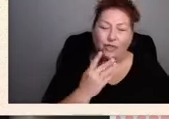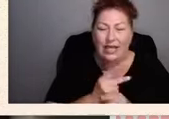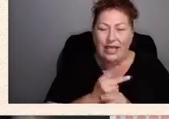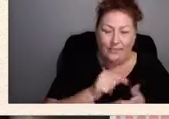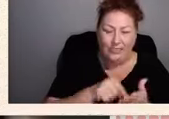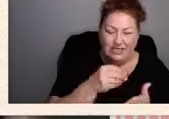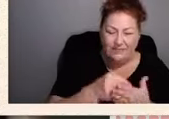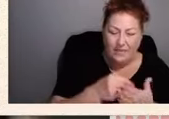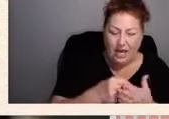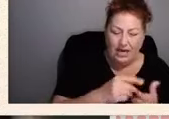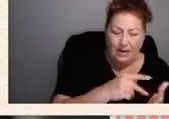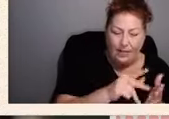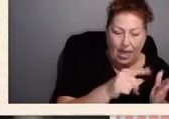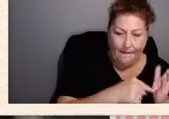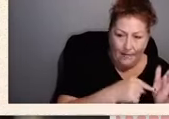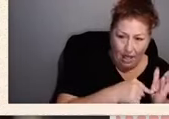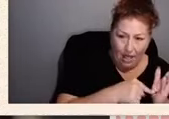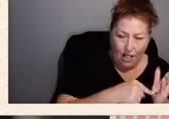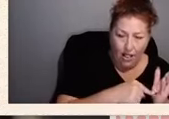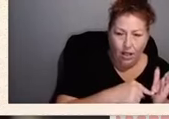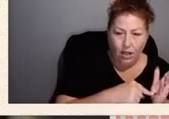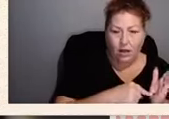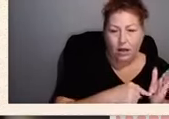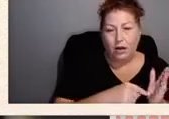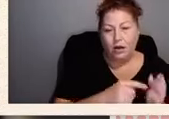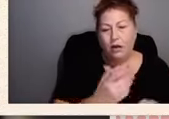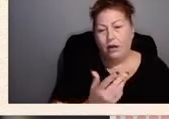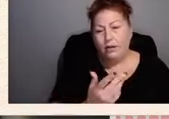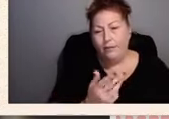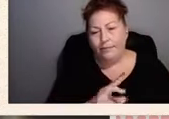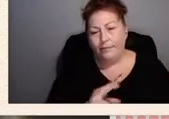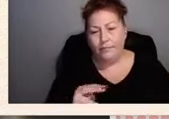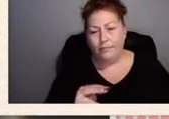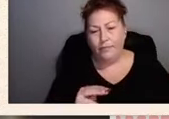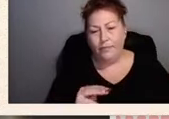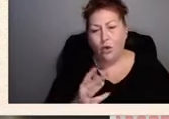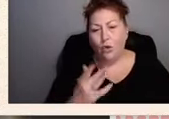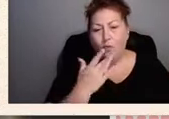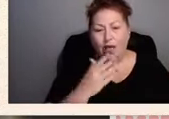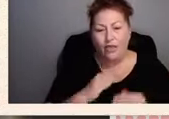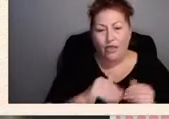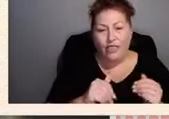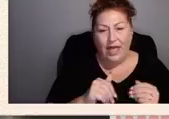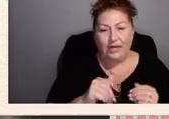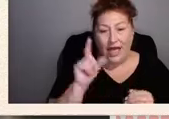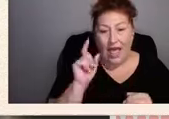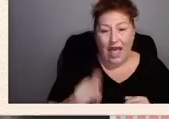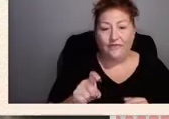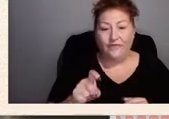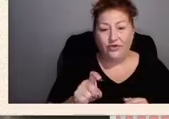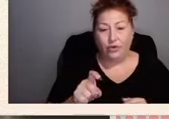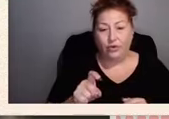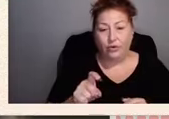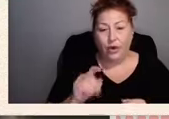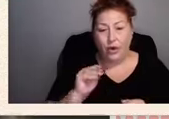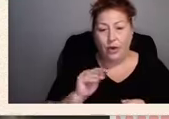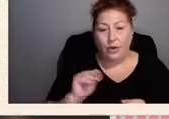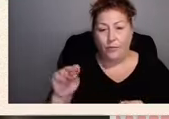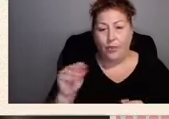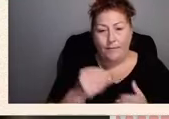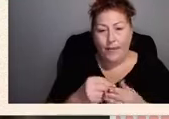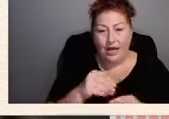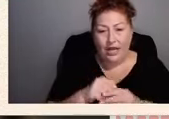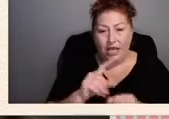a bill um, rather than to have to put money into a trust that I